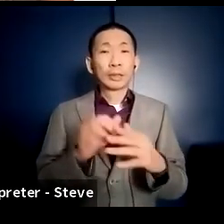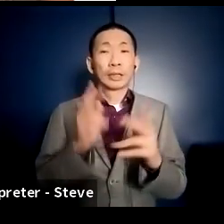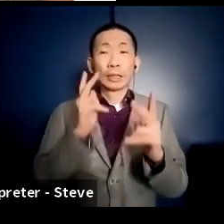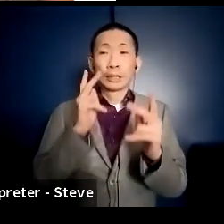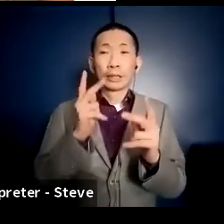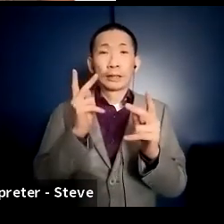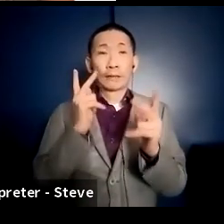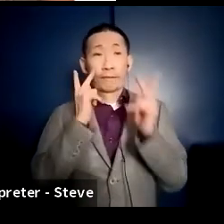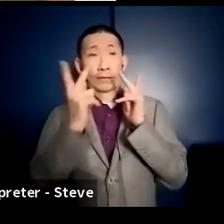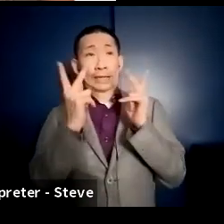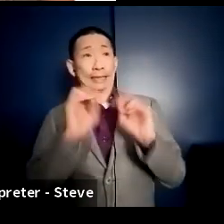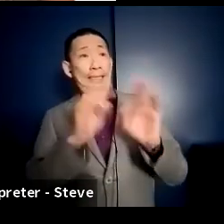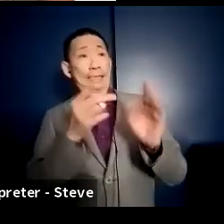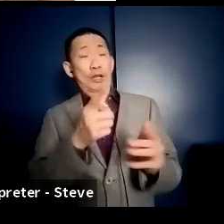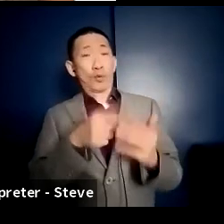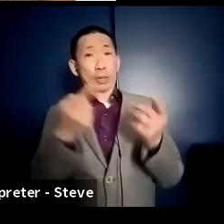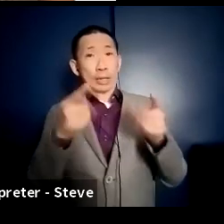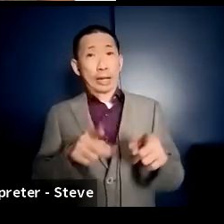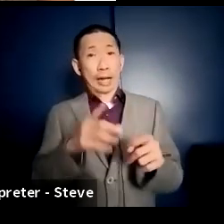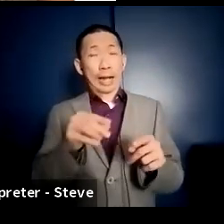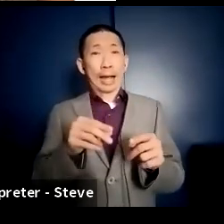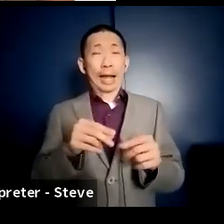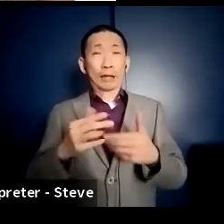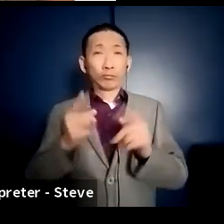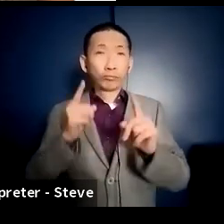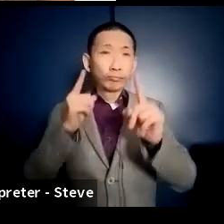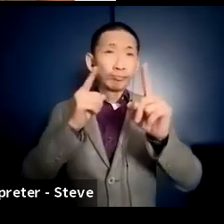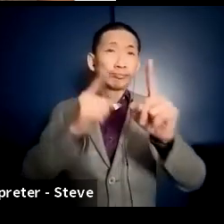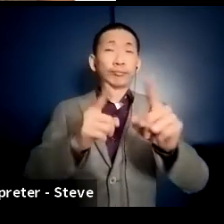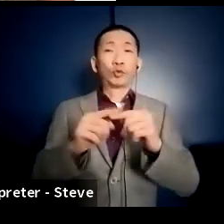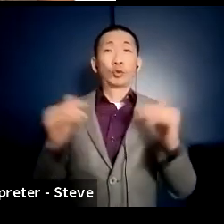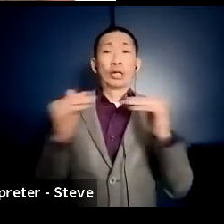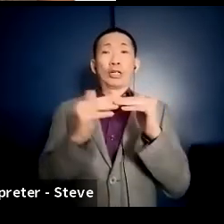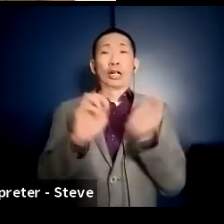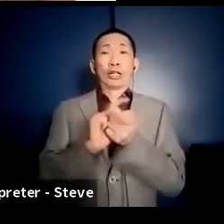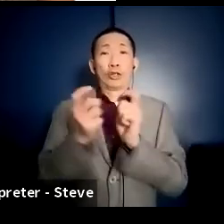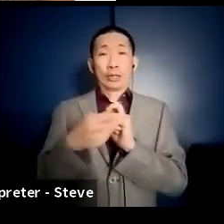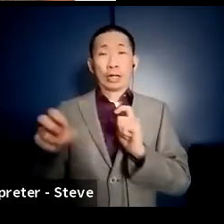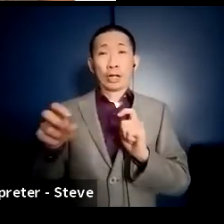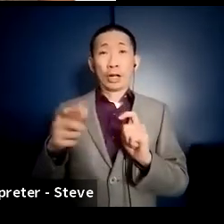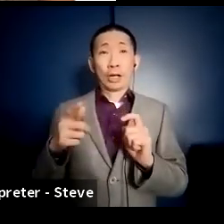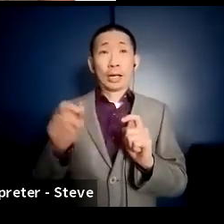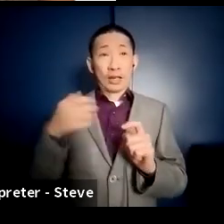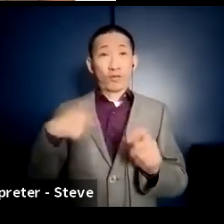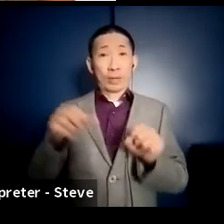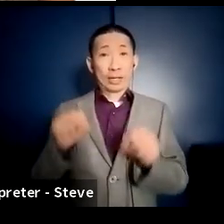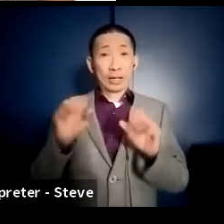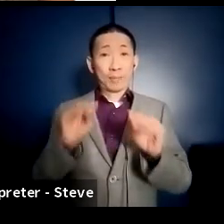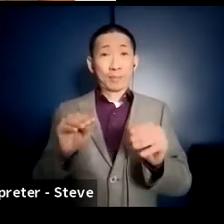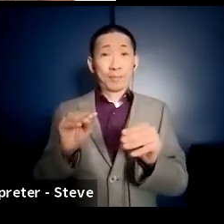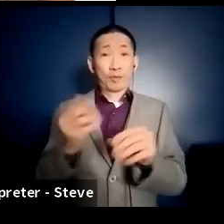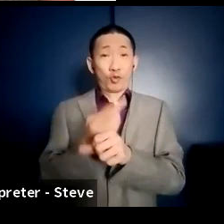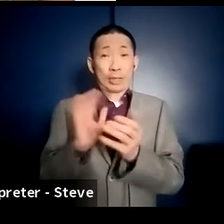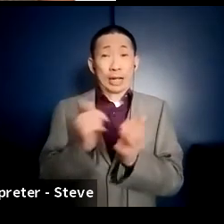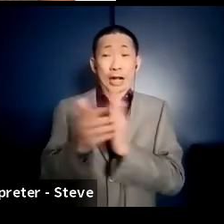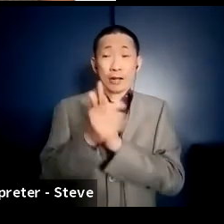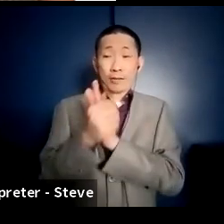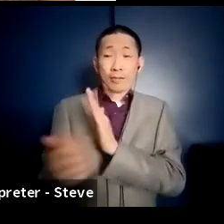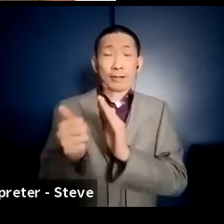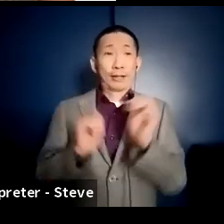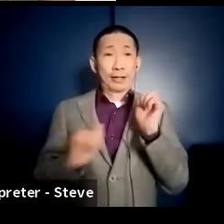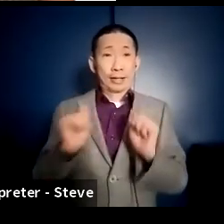visibilizing and movement building toward a just transition. And we could put our theatrical skills to use in